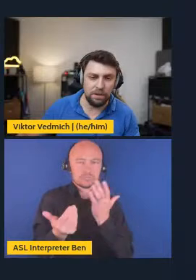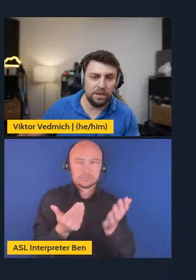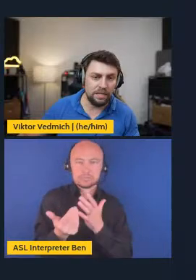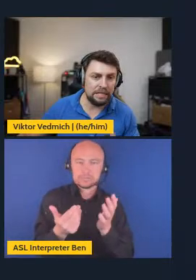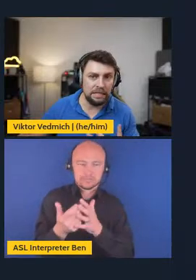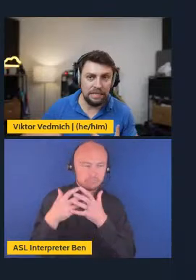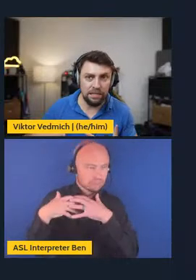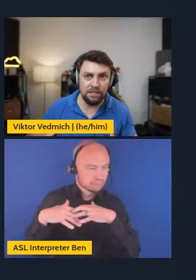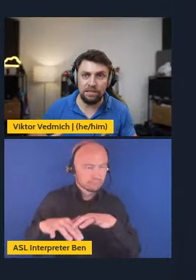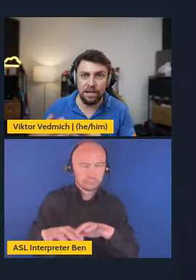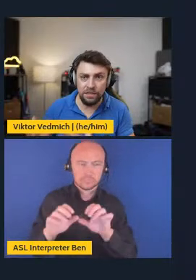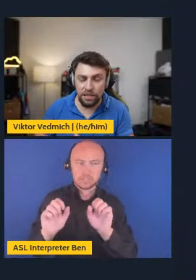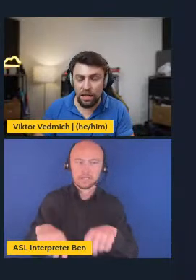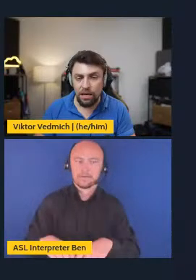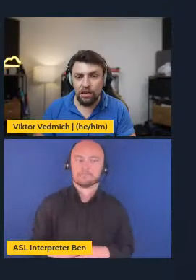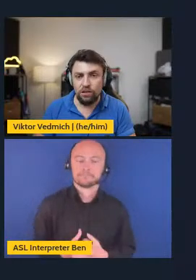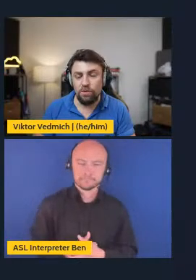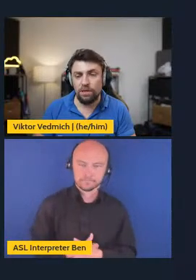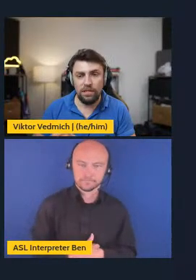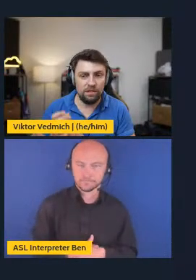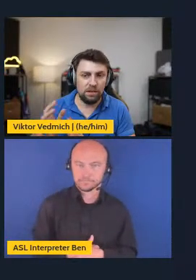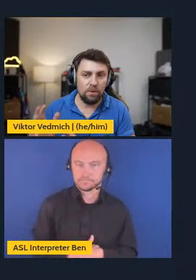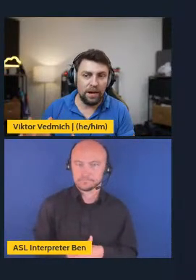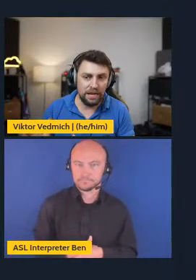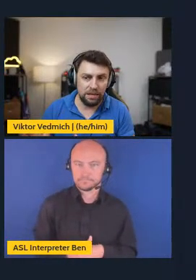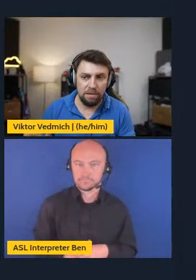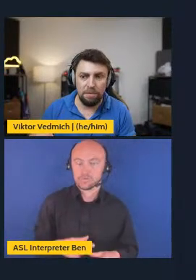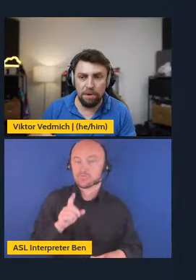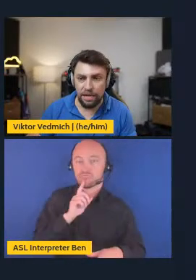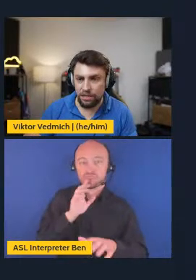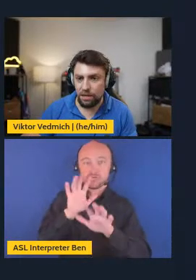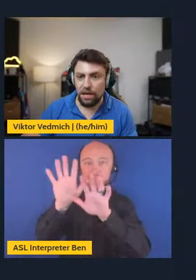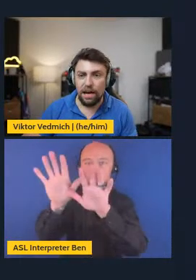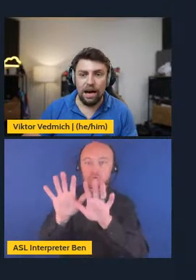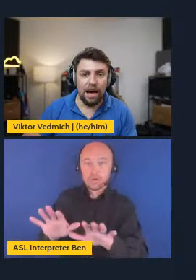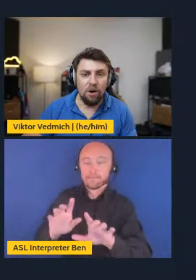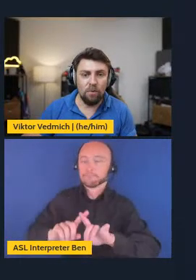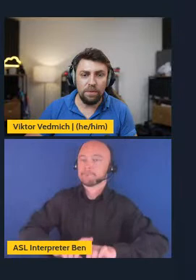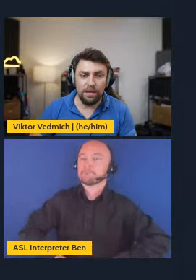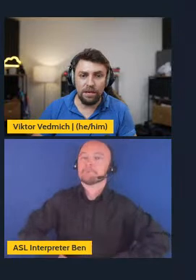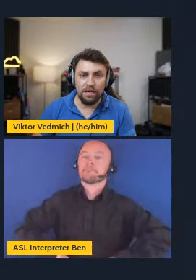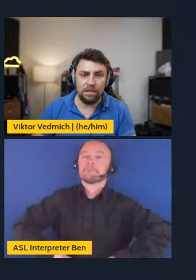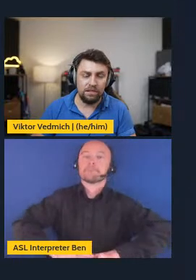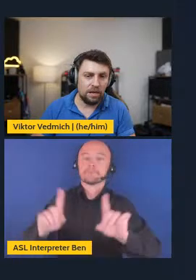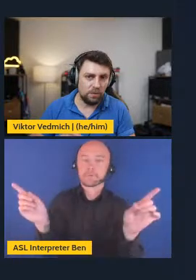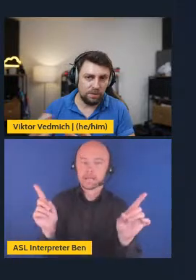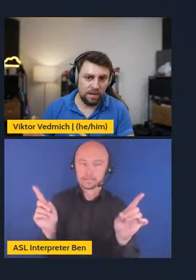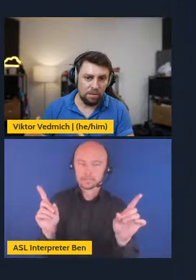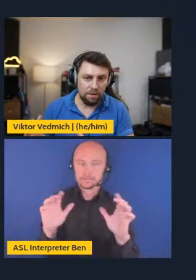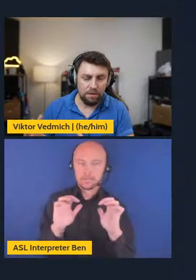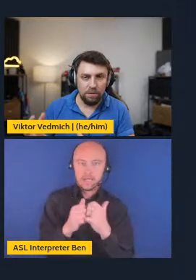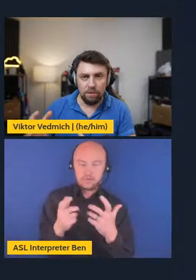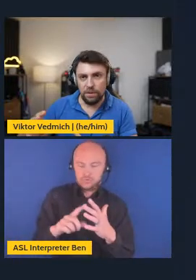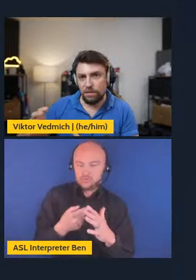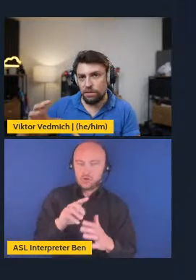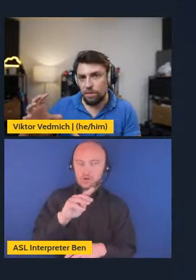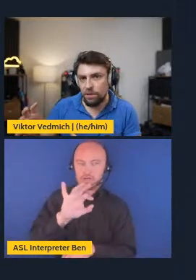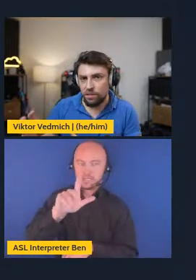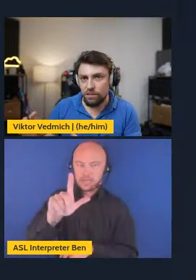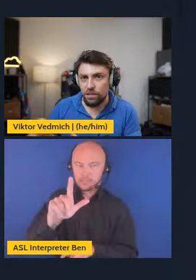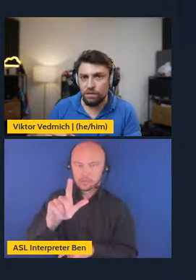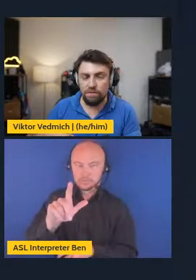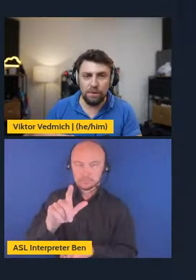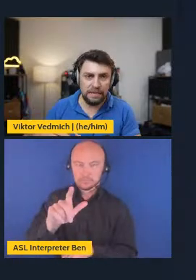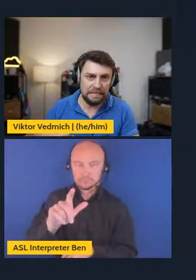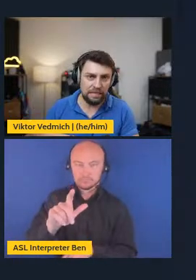very quickly and easy and static. So it's great. But how we start with YAML? With simple